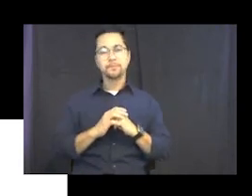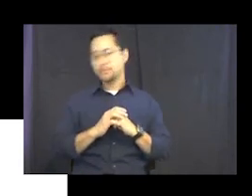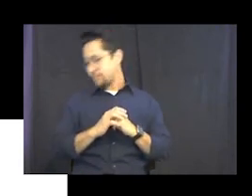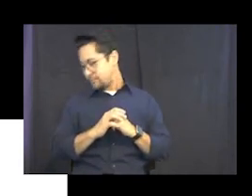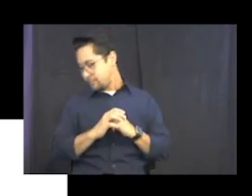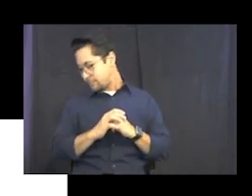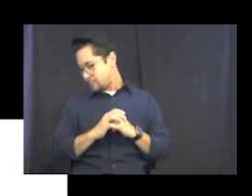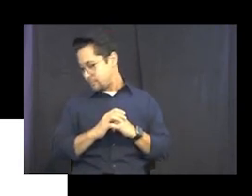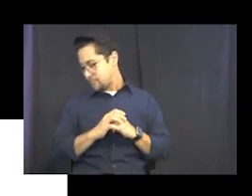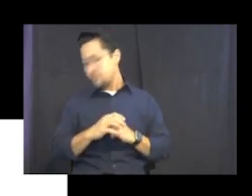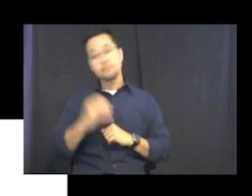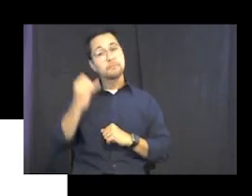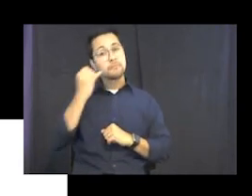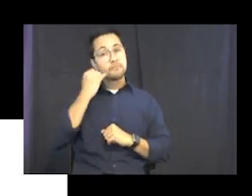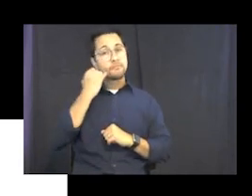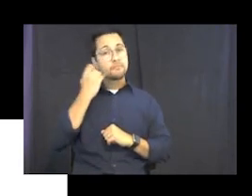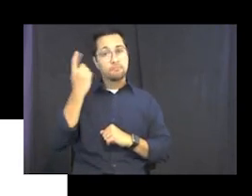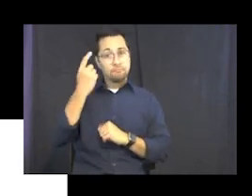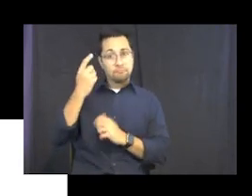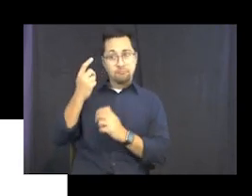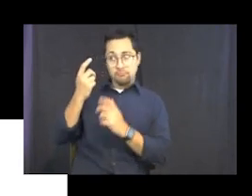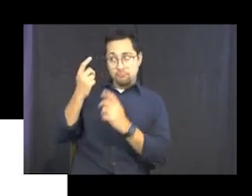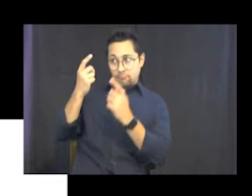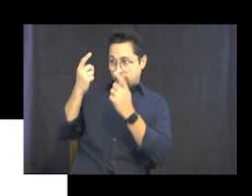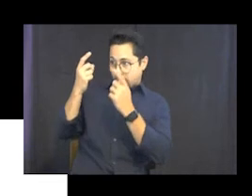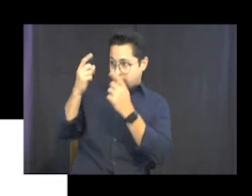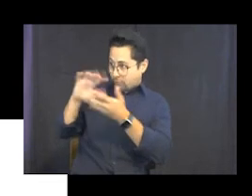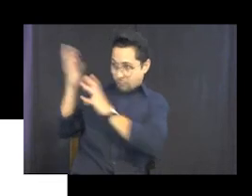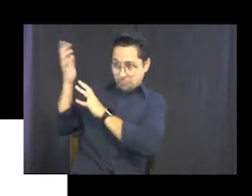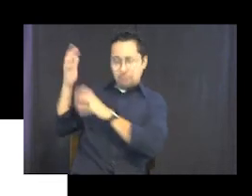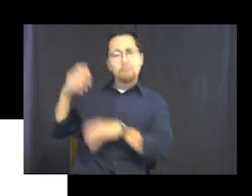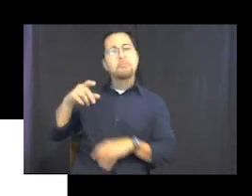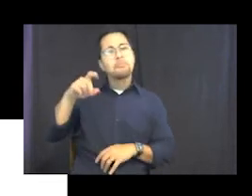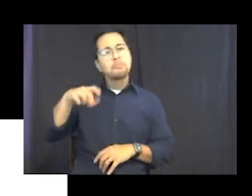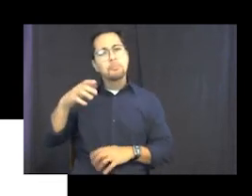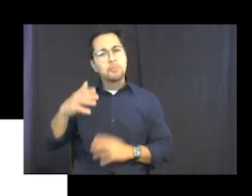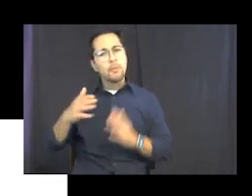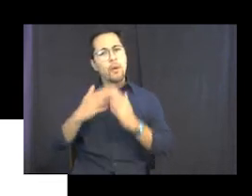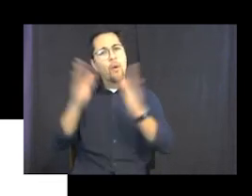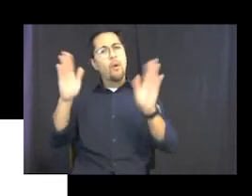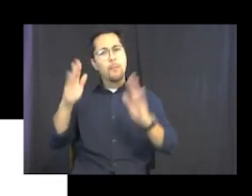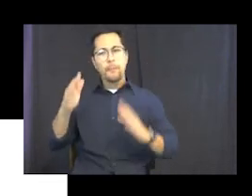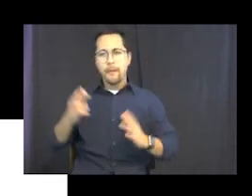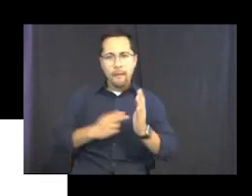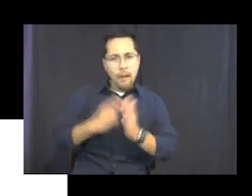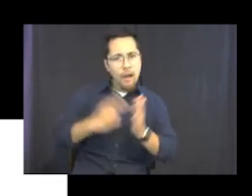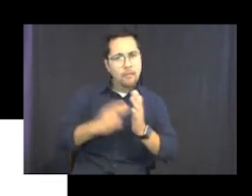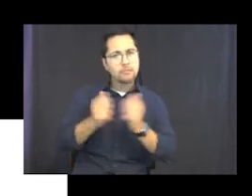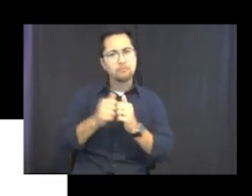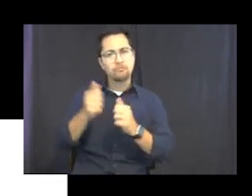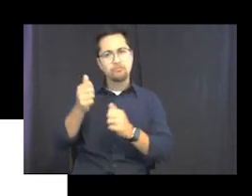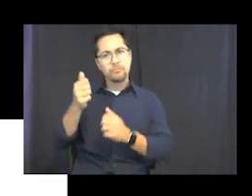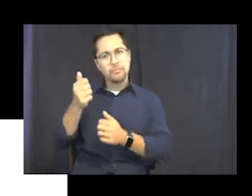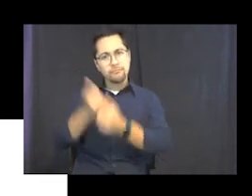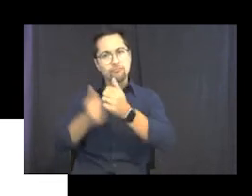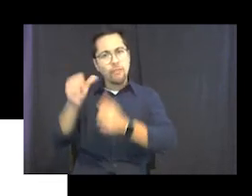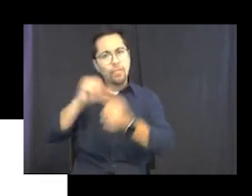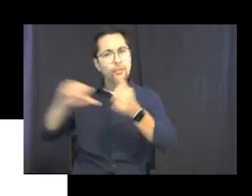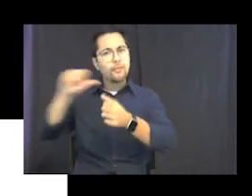And when all else fails, just be open and honest with one another. I